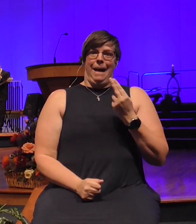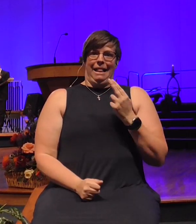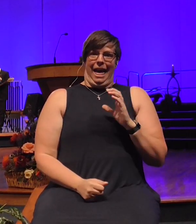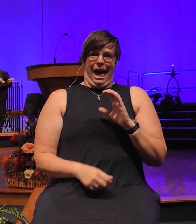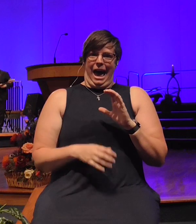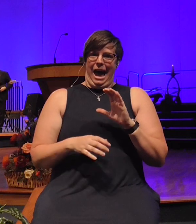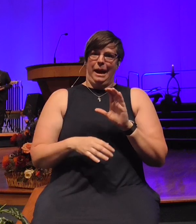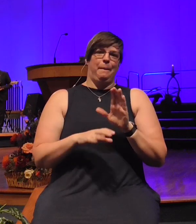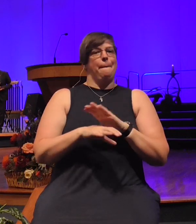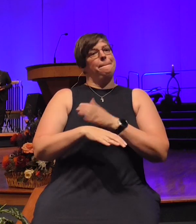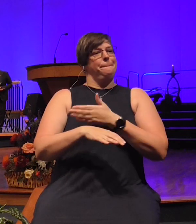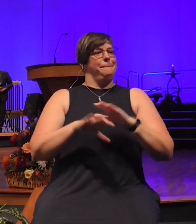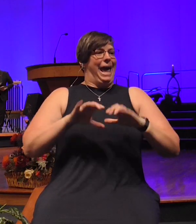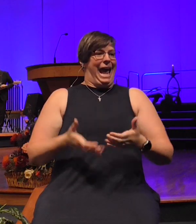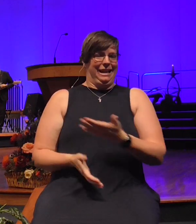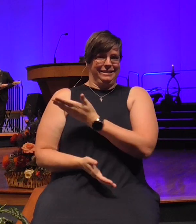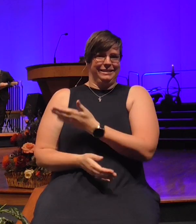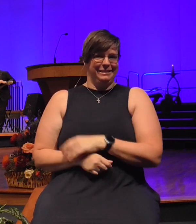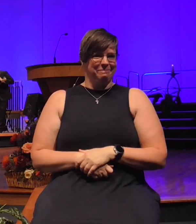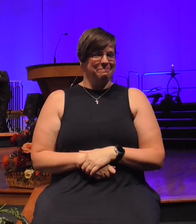Mile High Band, everybody.